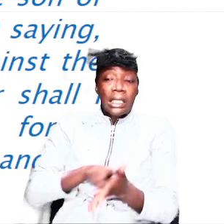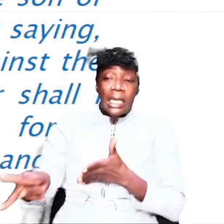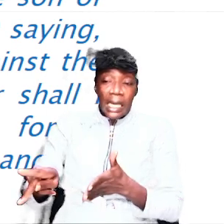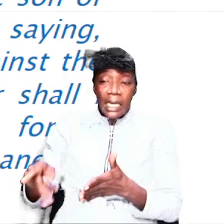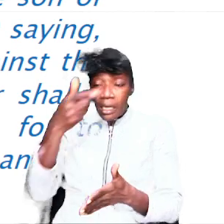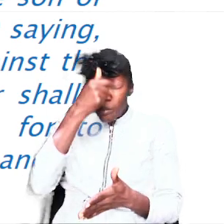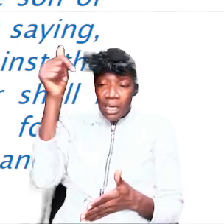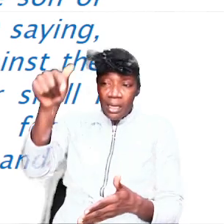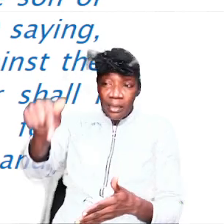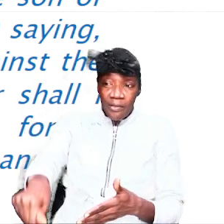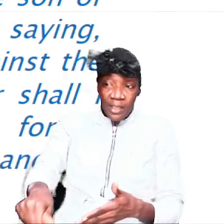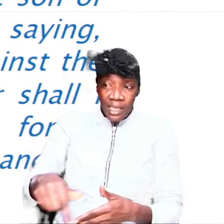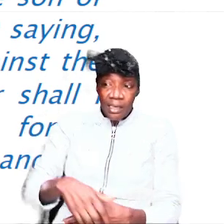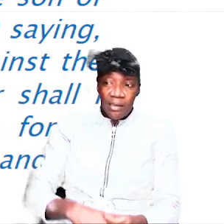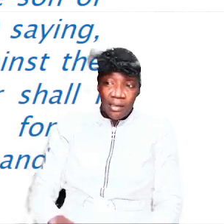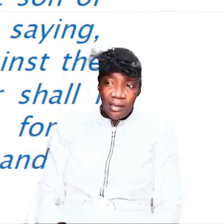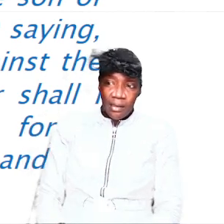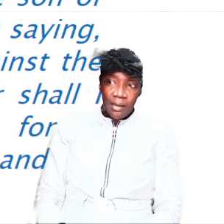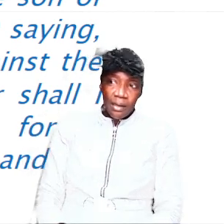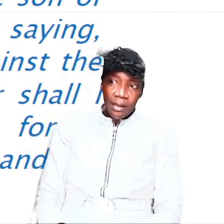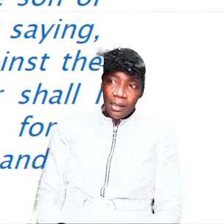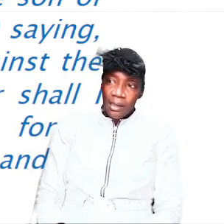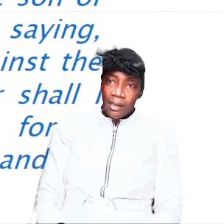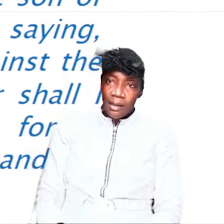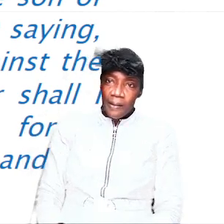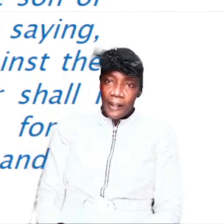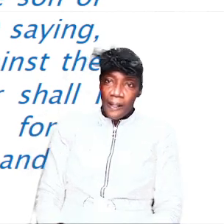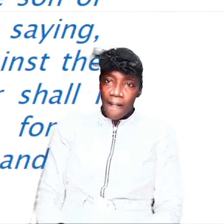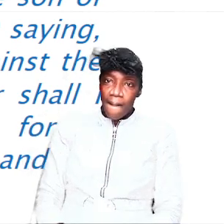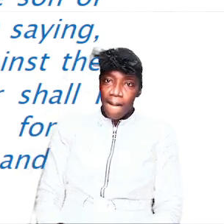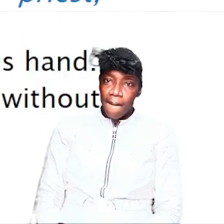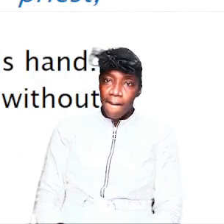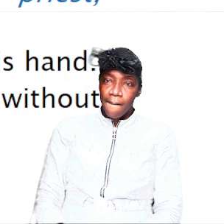Let us go to the other slide.